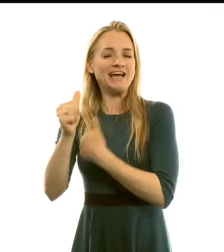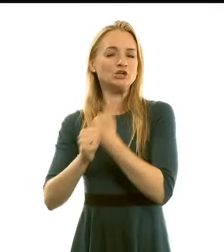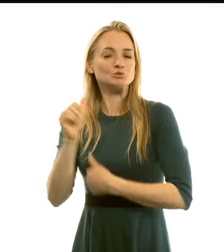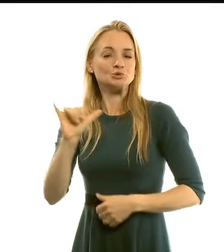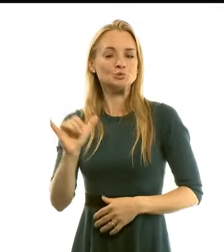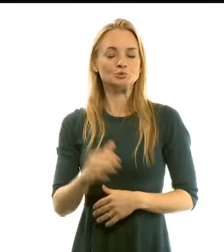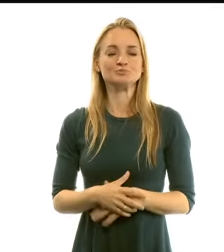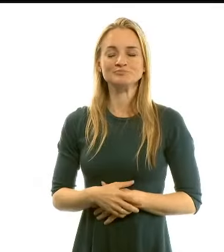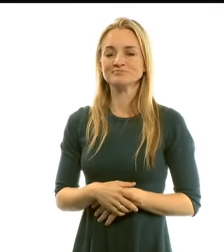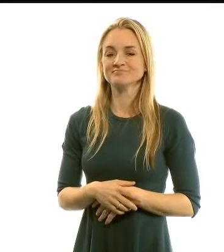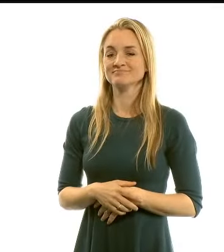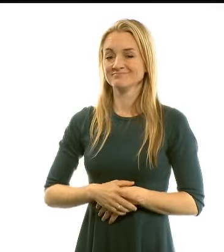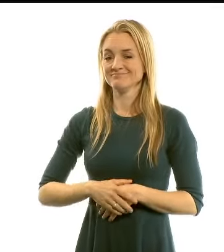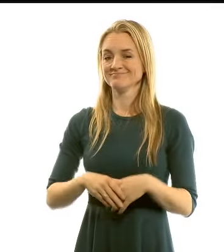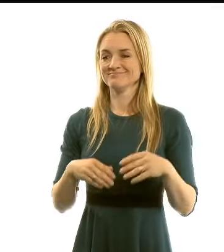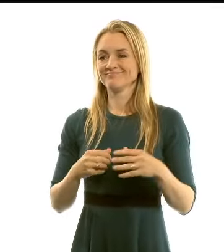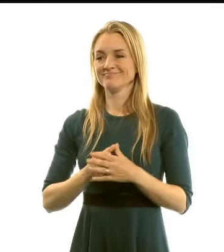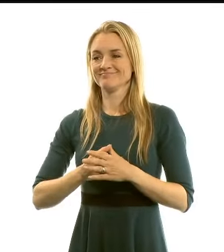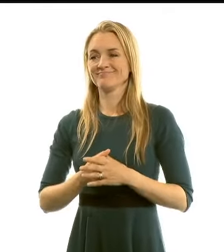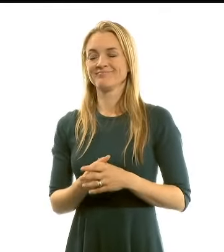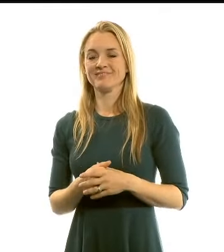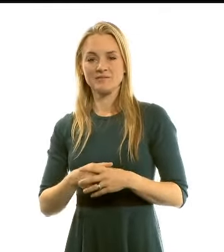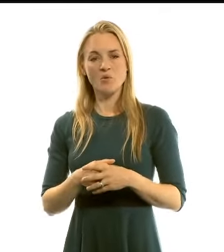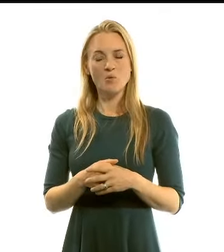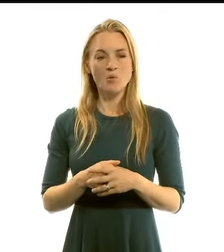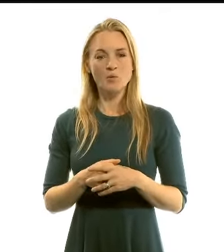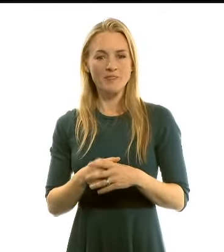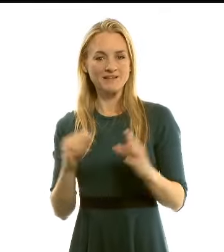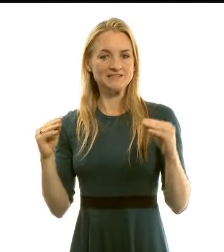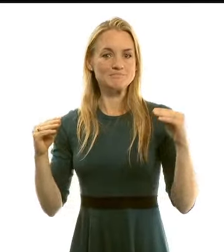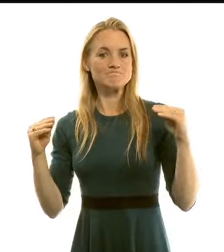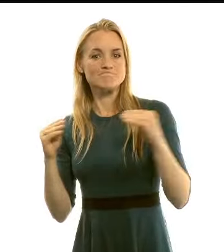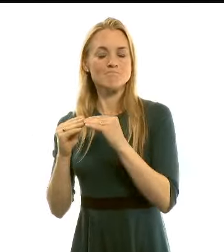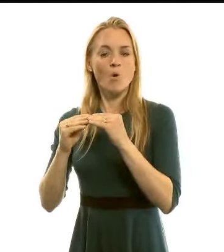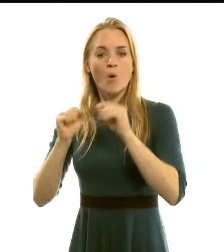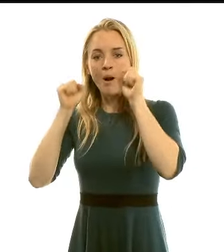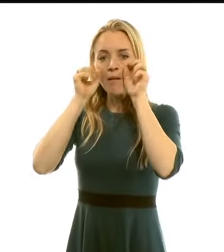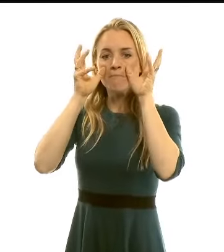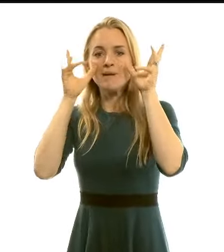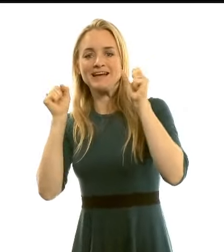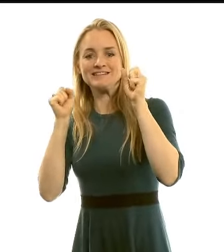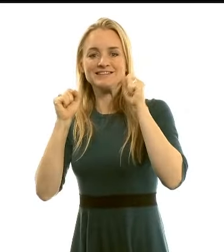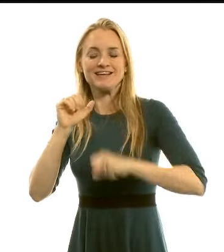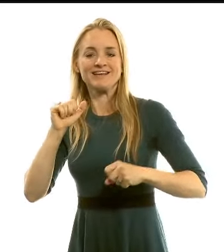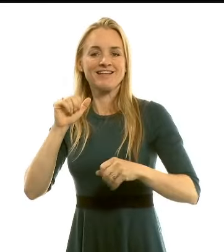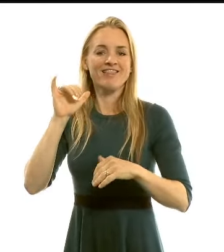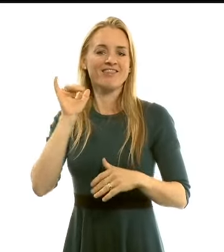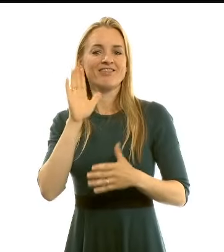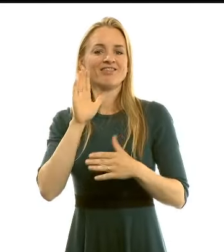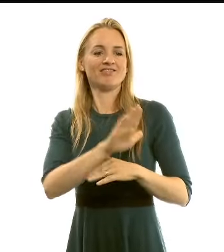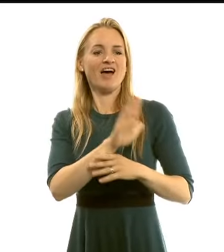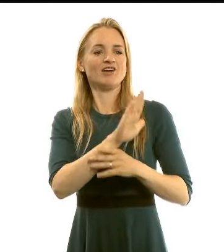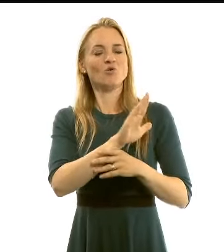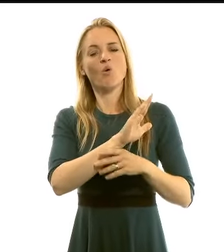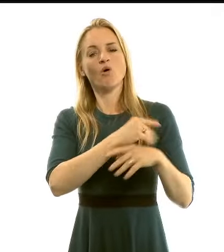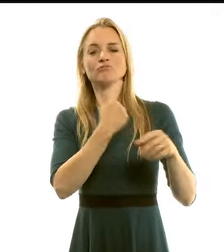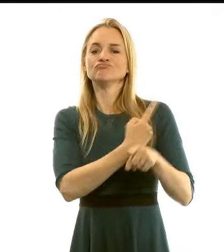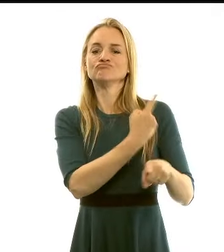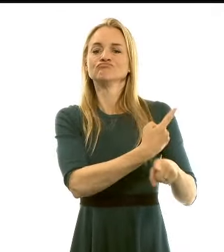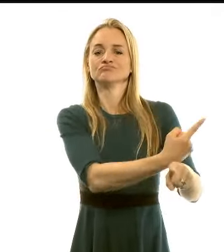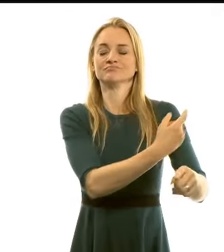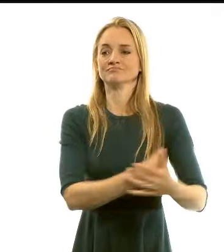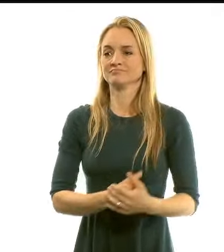more amazing than your iconic interior design. Okay, well, now you have my attention, Vic. Yeah, rumours have been circulating for a while now, but I think you're